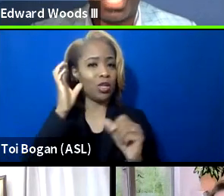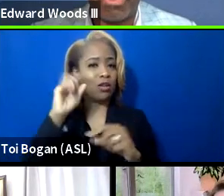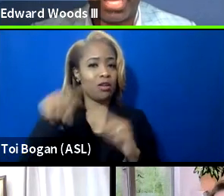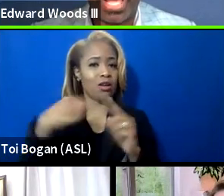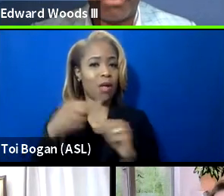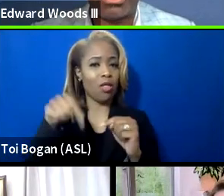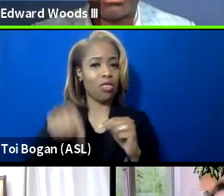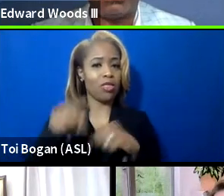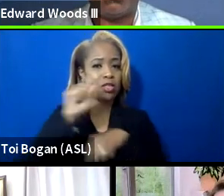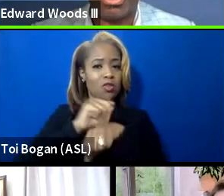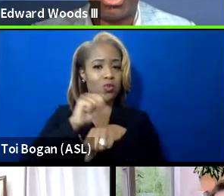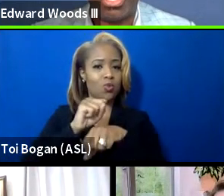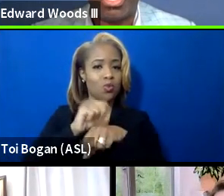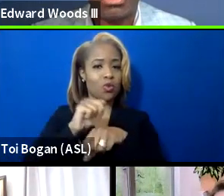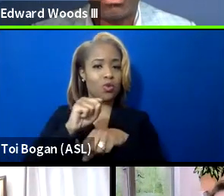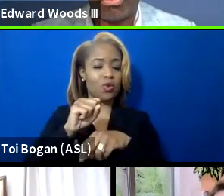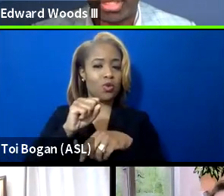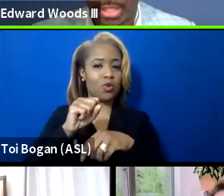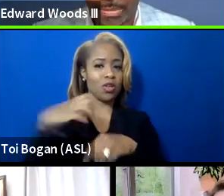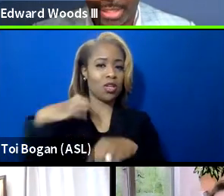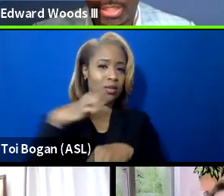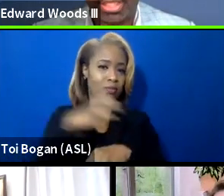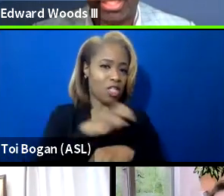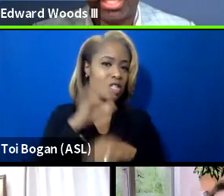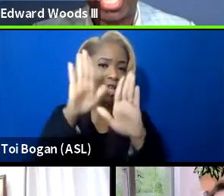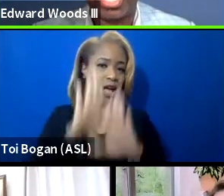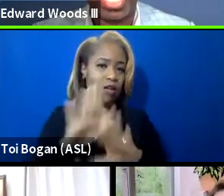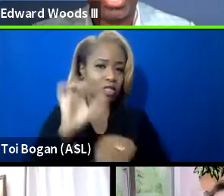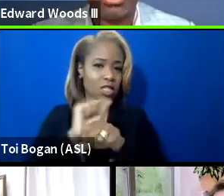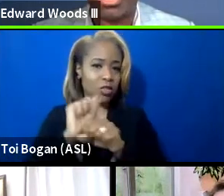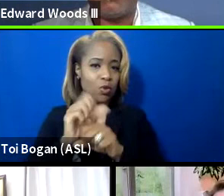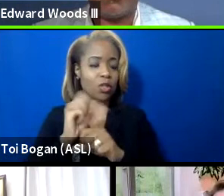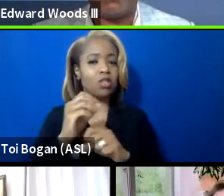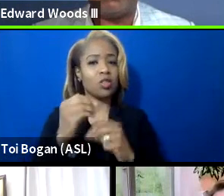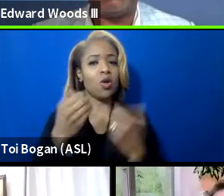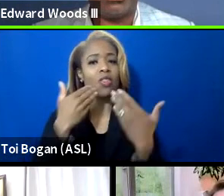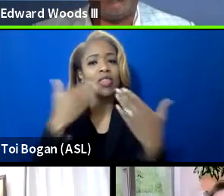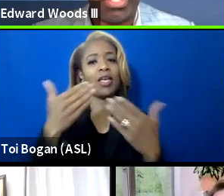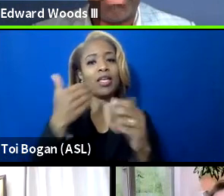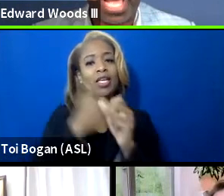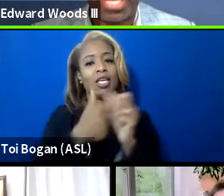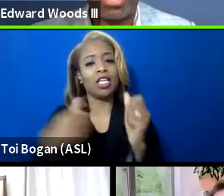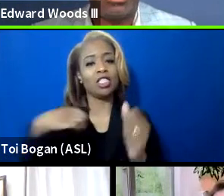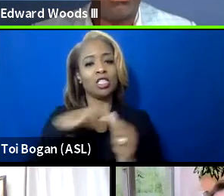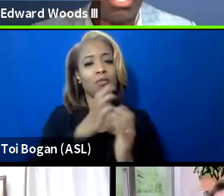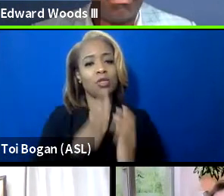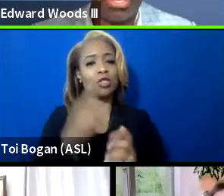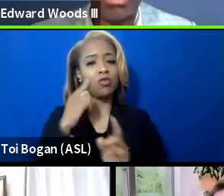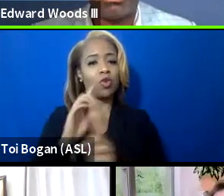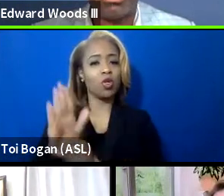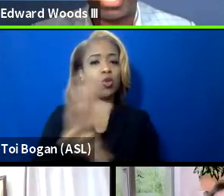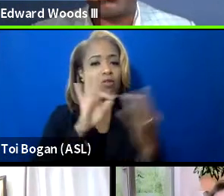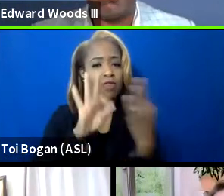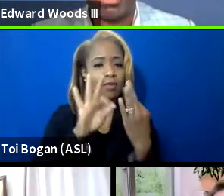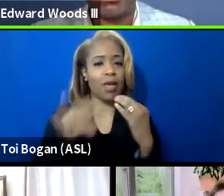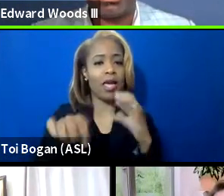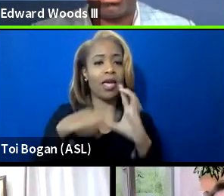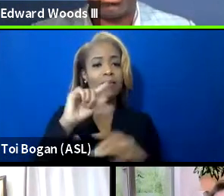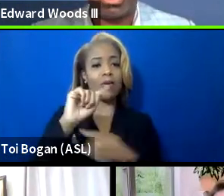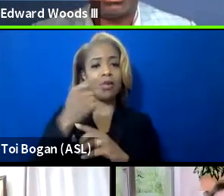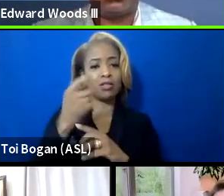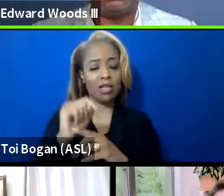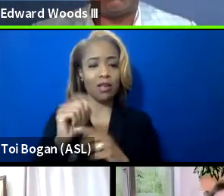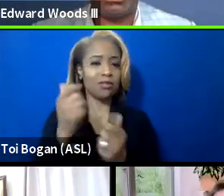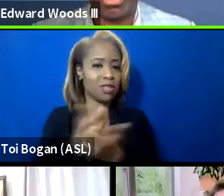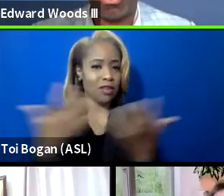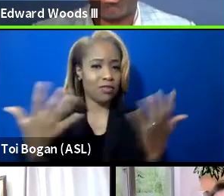outstanding commission that we have. So just want to support the commission and thank each and every one of you for your feedback, your emails, your texts, your